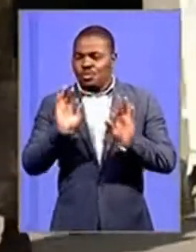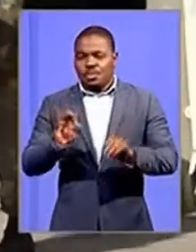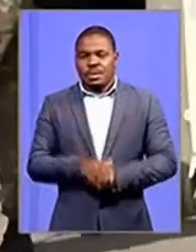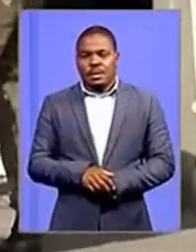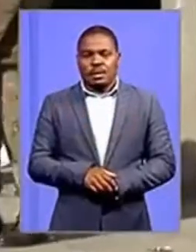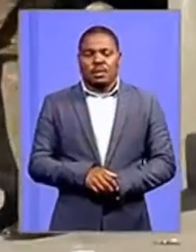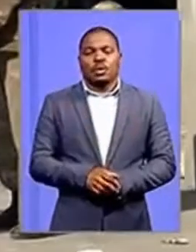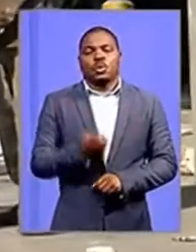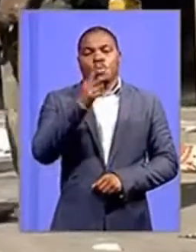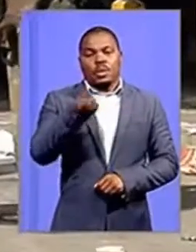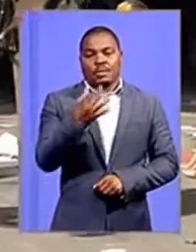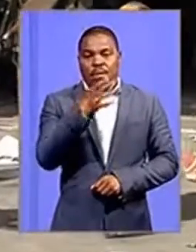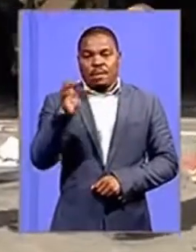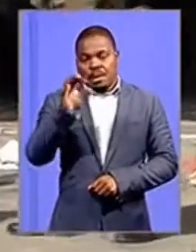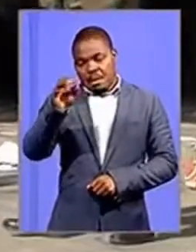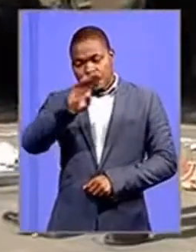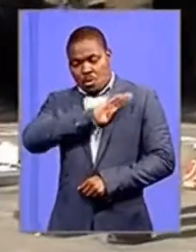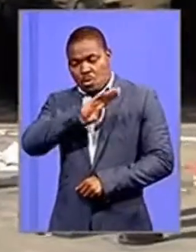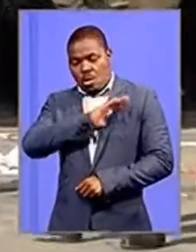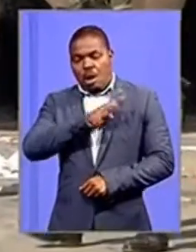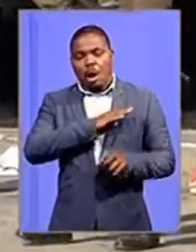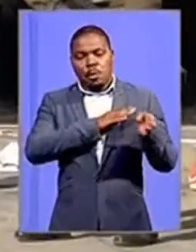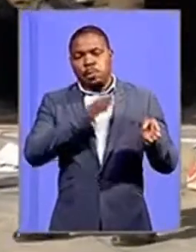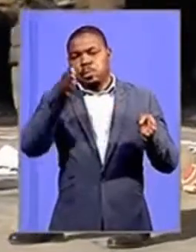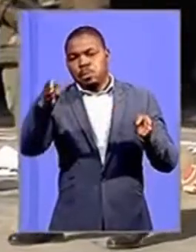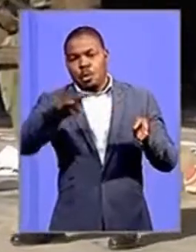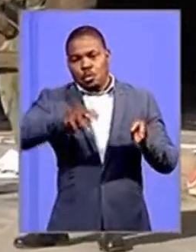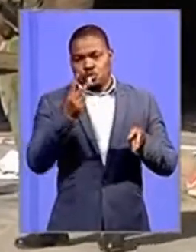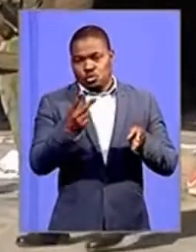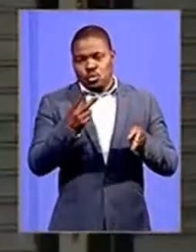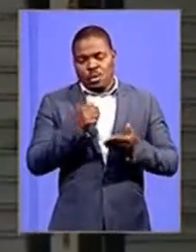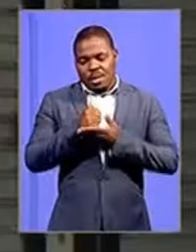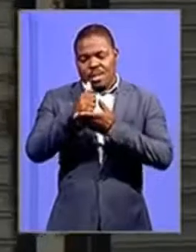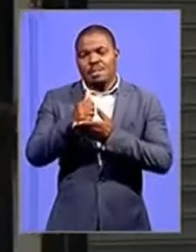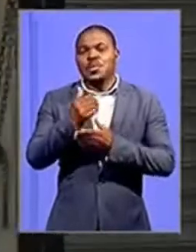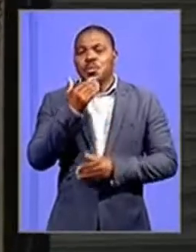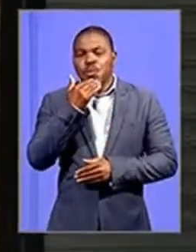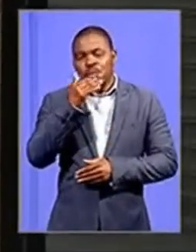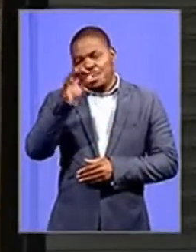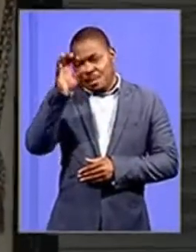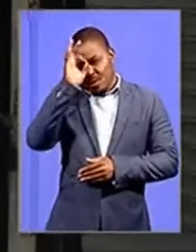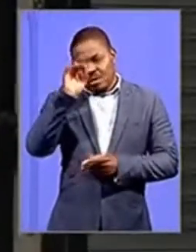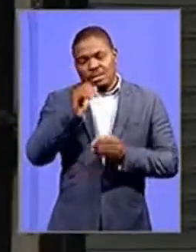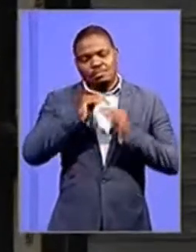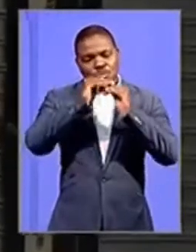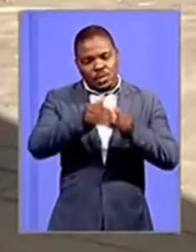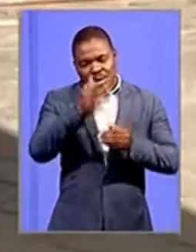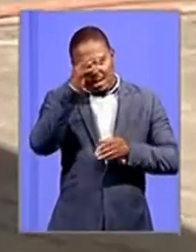tše 250 a phatlaladitšwe le diprovense go thuša maphodisa go šireletša meago ya mmušo le e mengwe e bohlokwa.